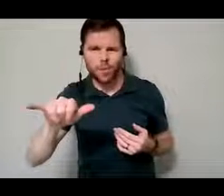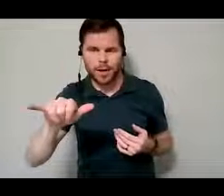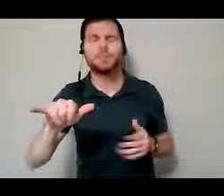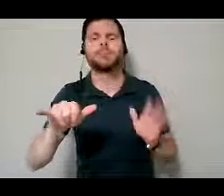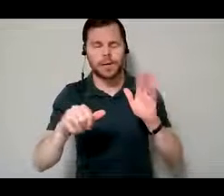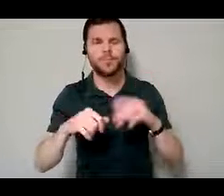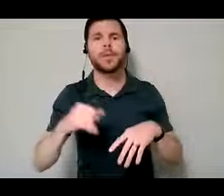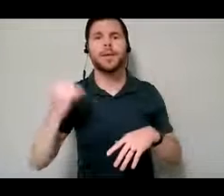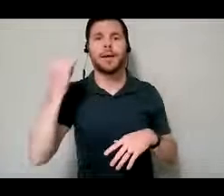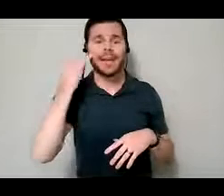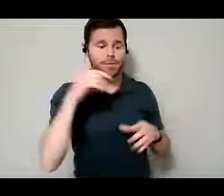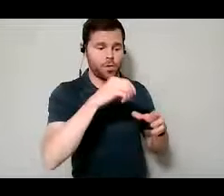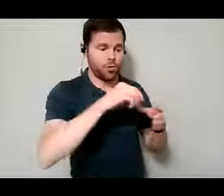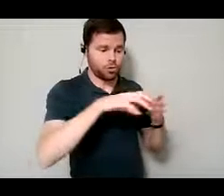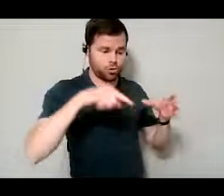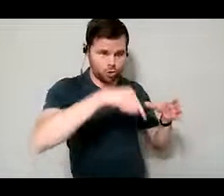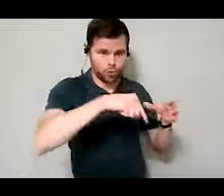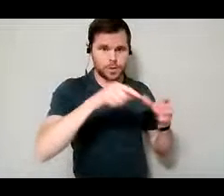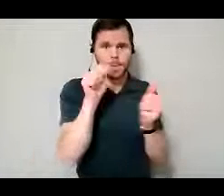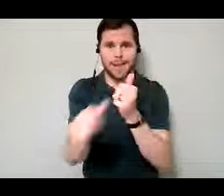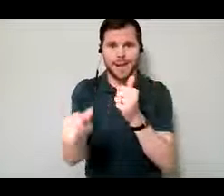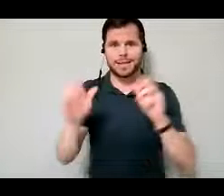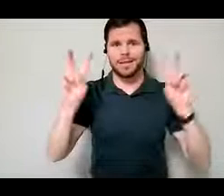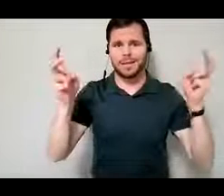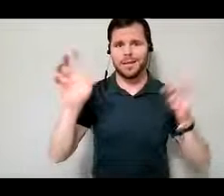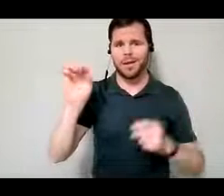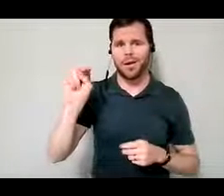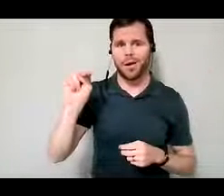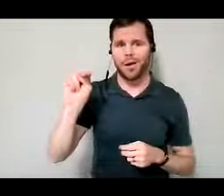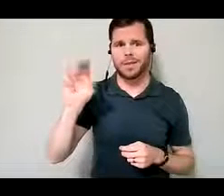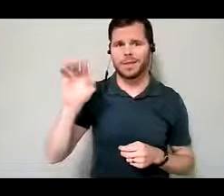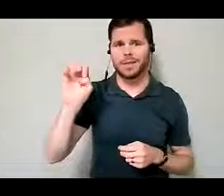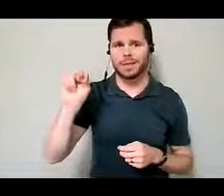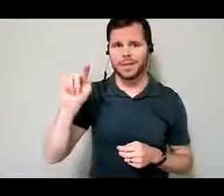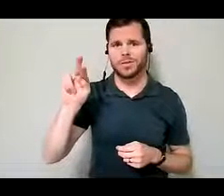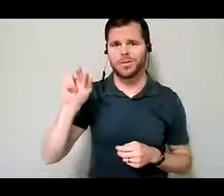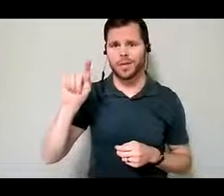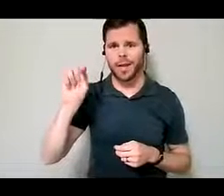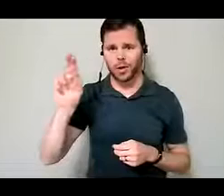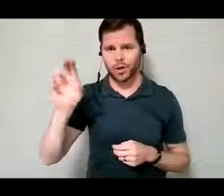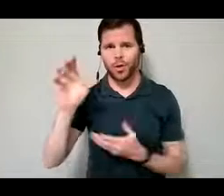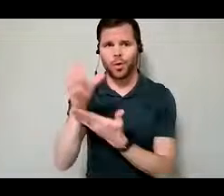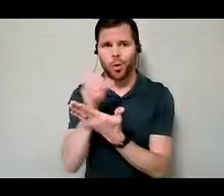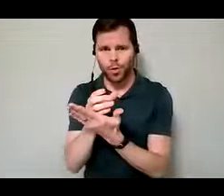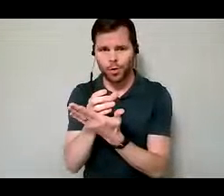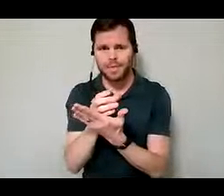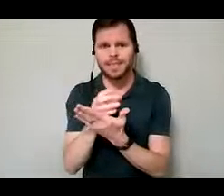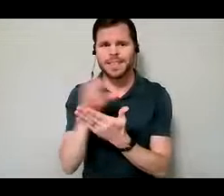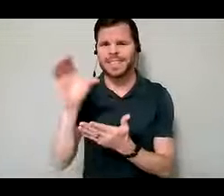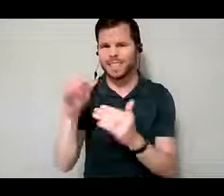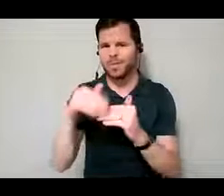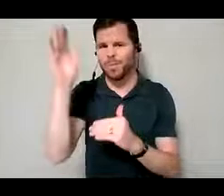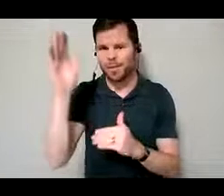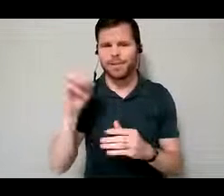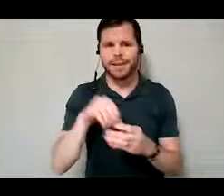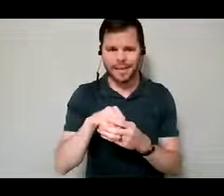what's labeled as the concentrator course, and that's normally in all of our high schools, an intermediate level course. And if they pass that course and